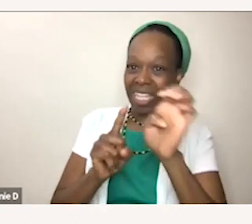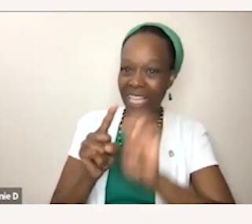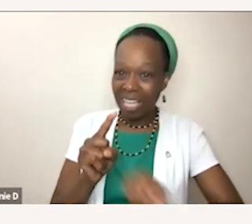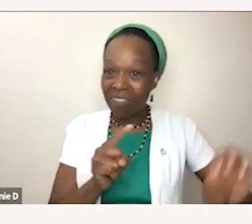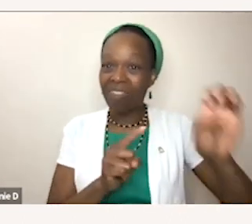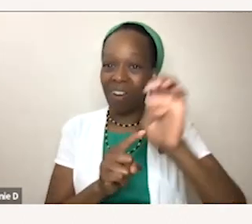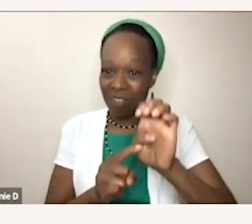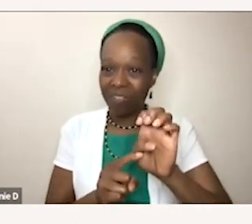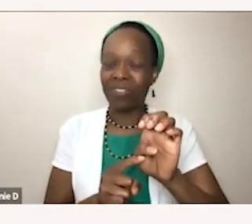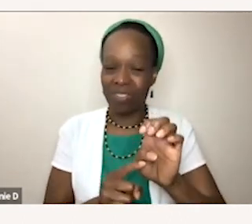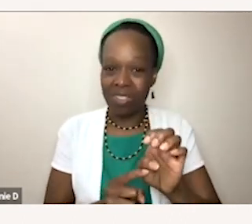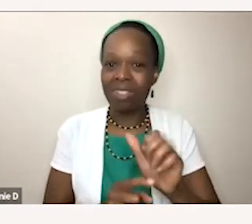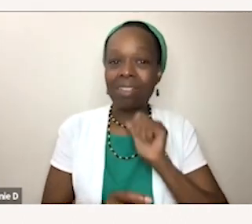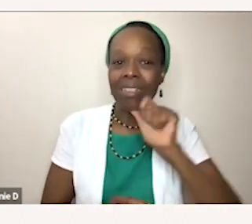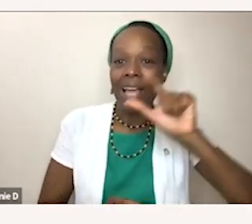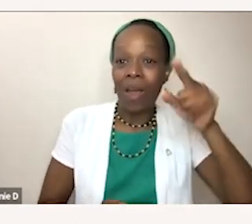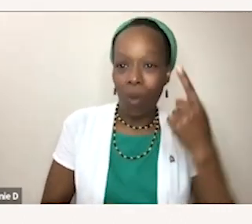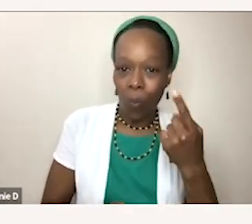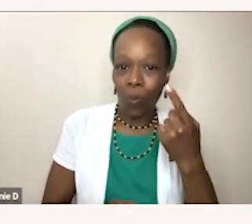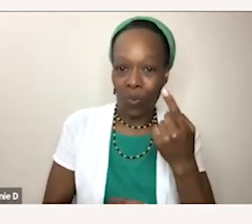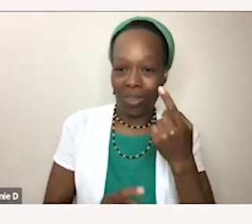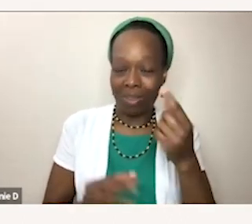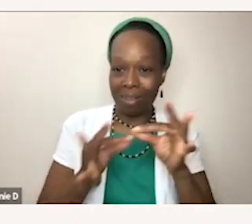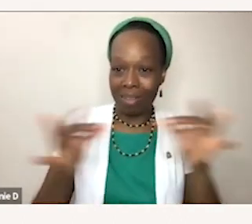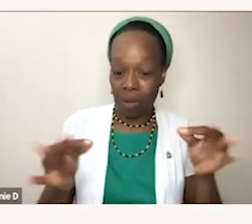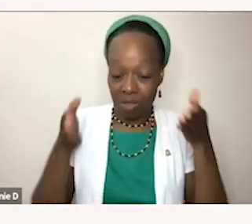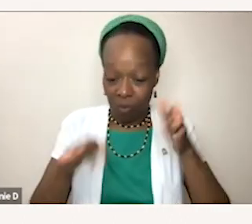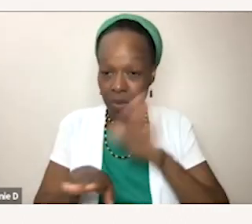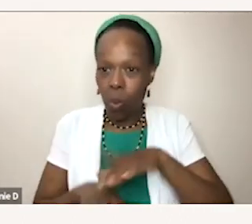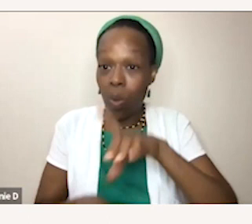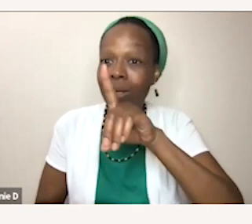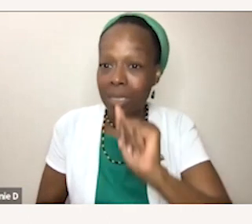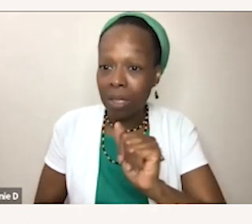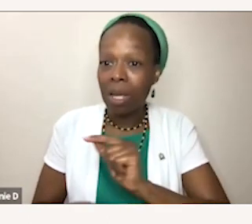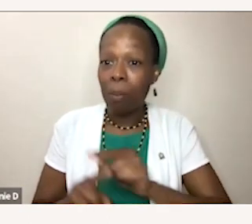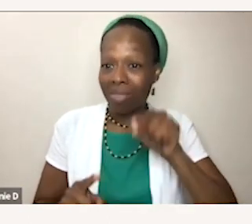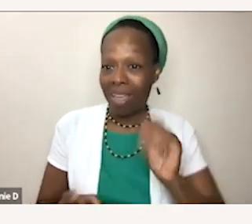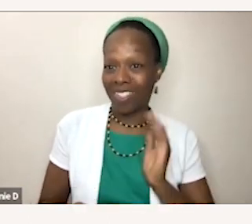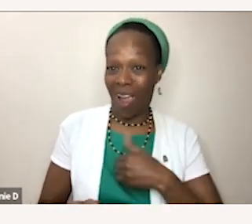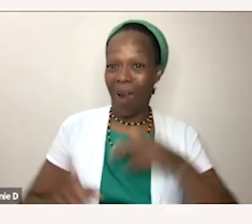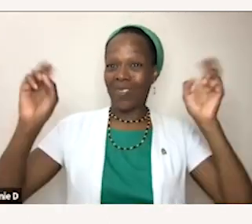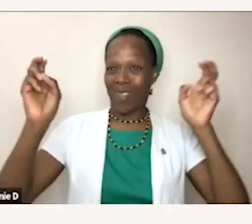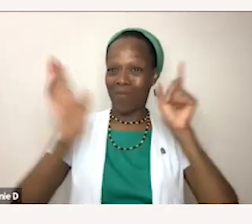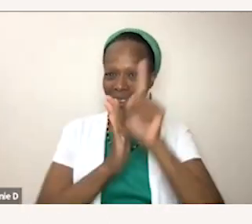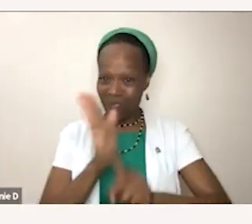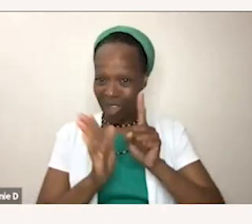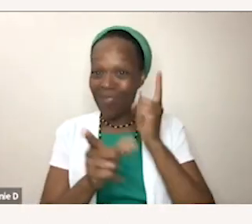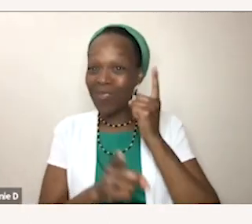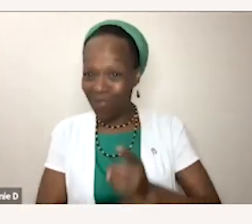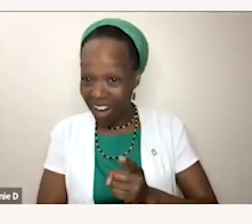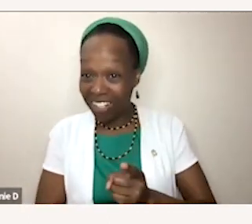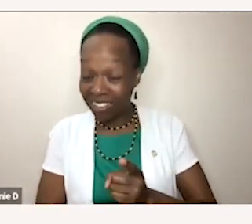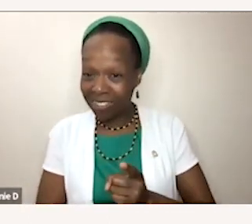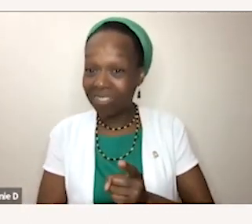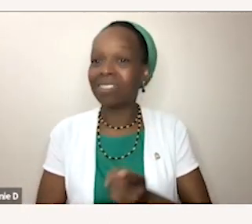just language that we're using specifically in reference to disability, but since that is the topic of the hour, it might